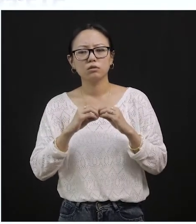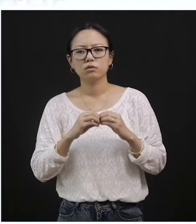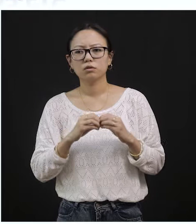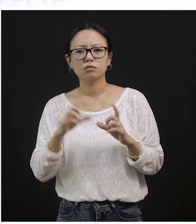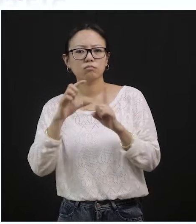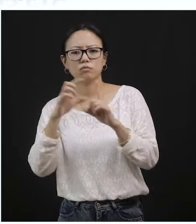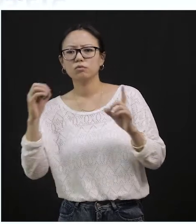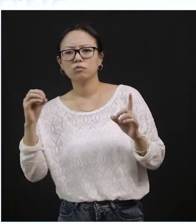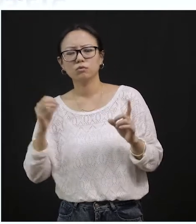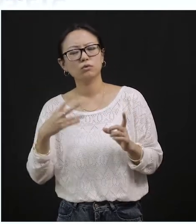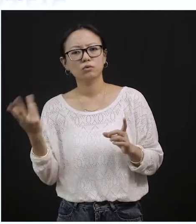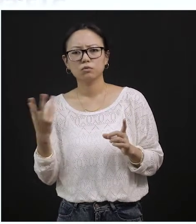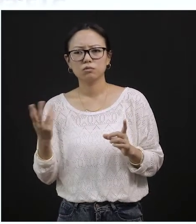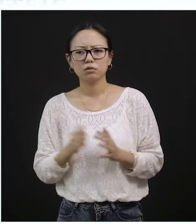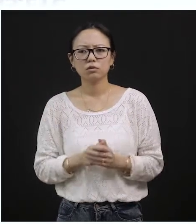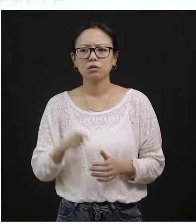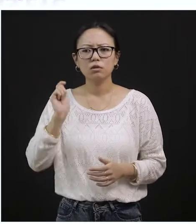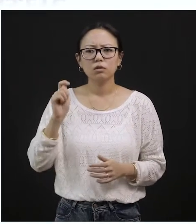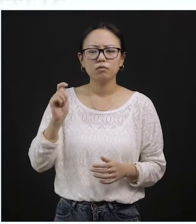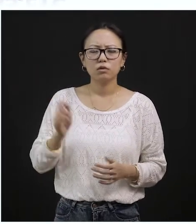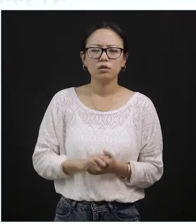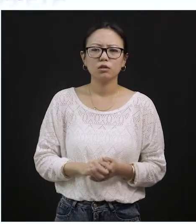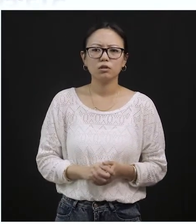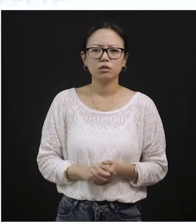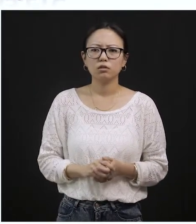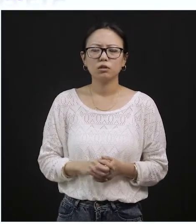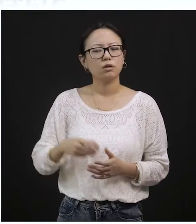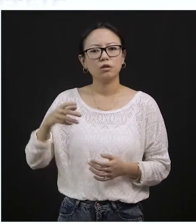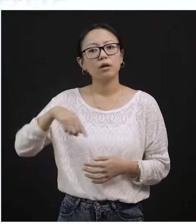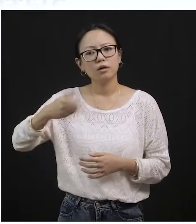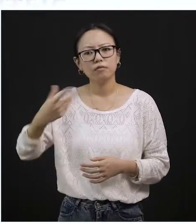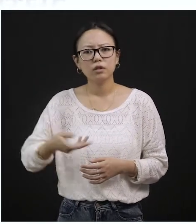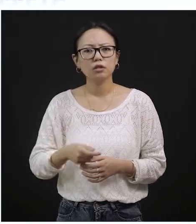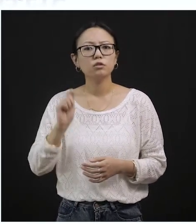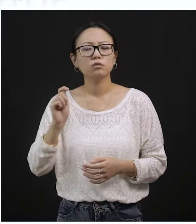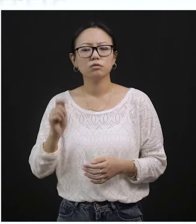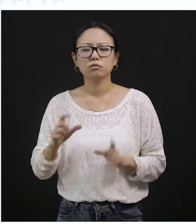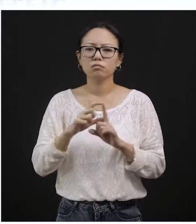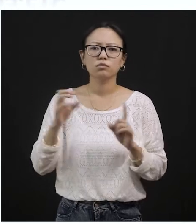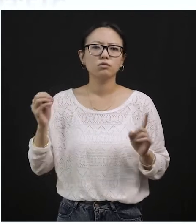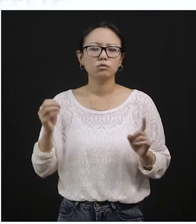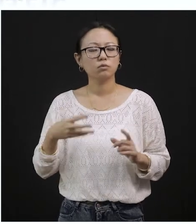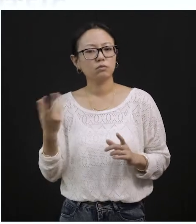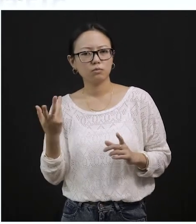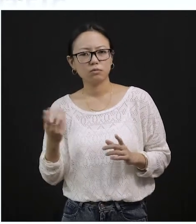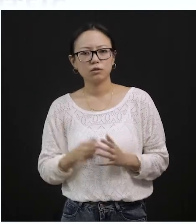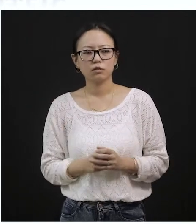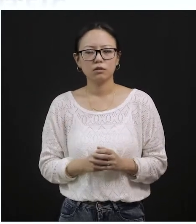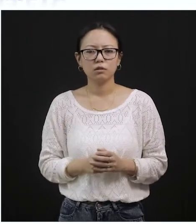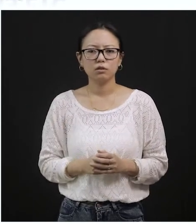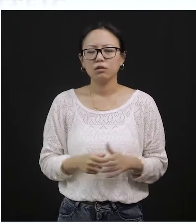out in their everyday to day life. And I've already given you the examples such as doctors, lawyers, teachers, and